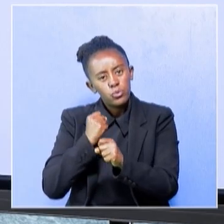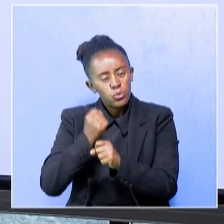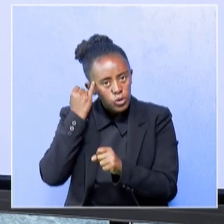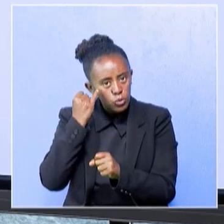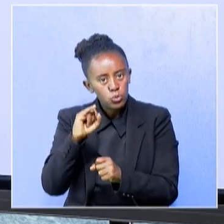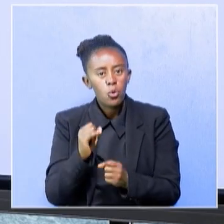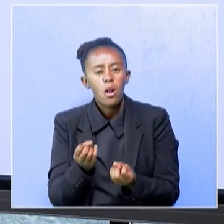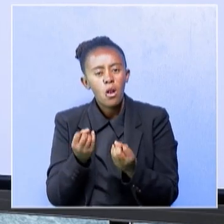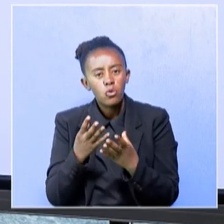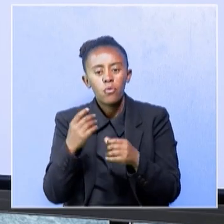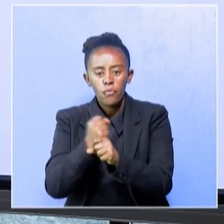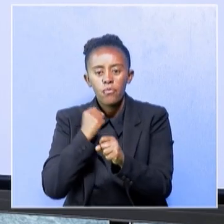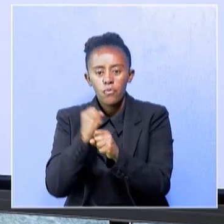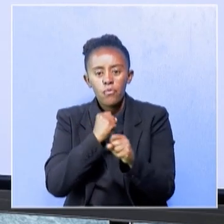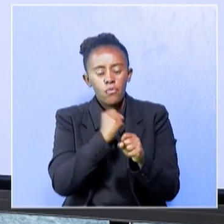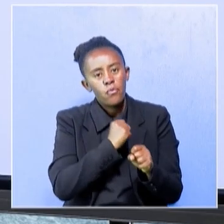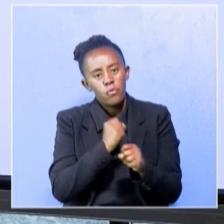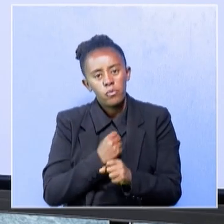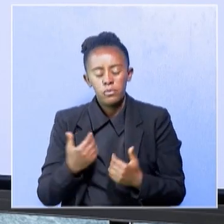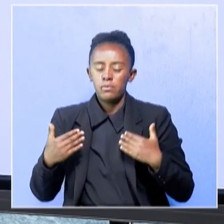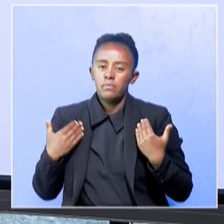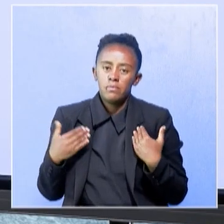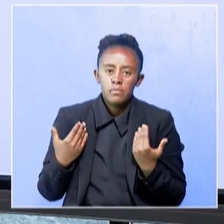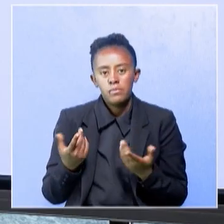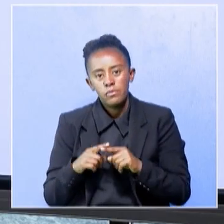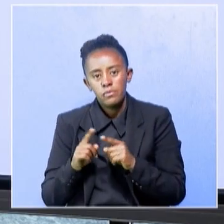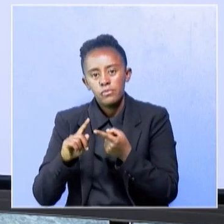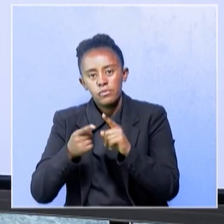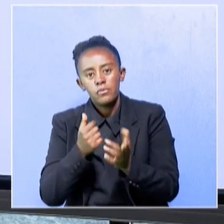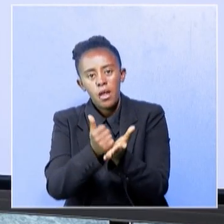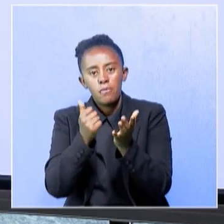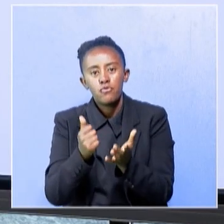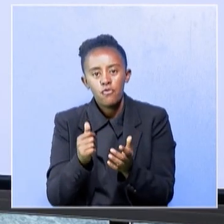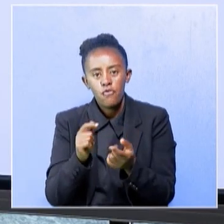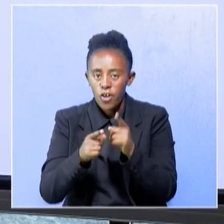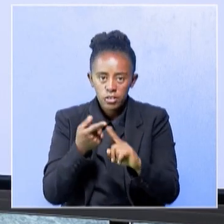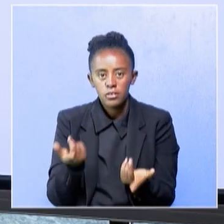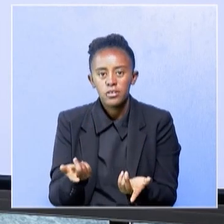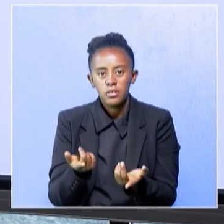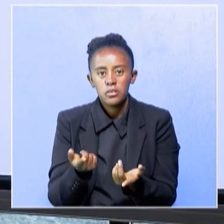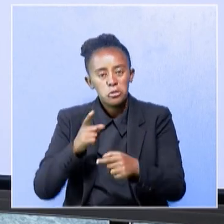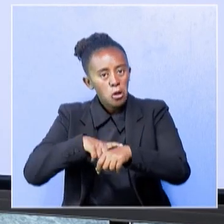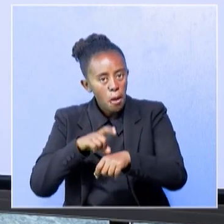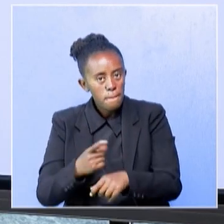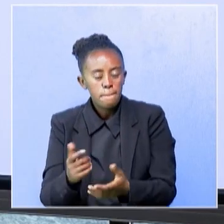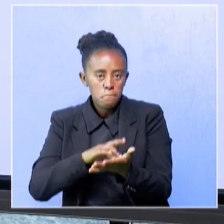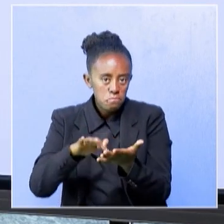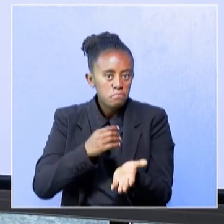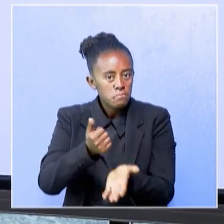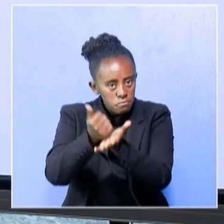issues or a lot of activities in order to help your friend. Yeah, if there's a problem of time to study his lesson,